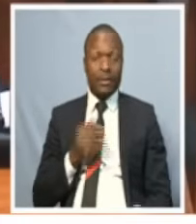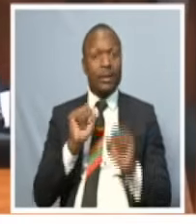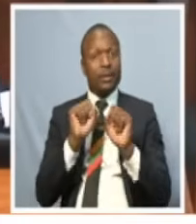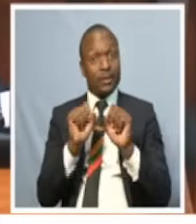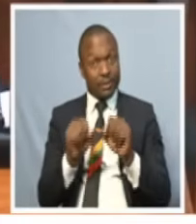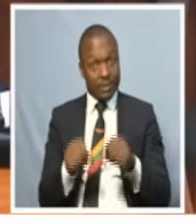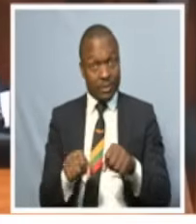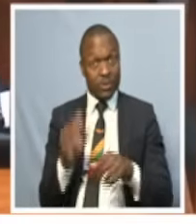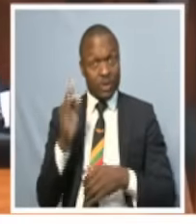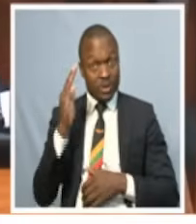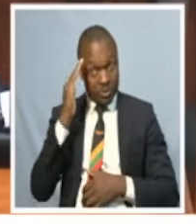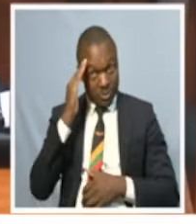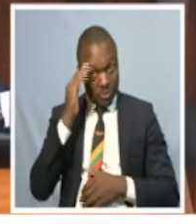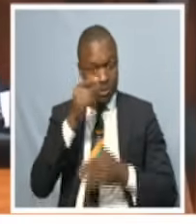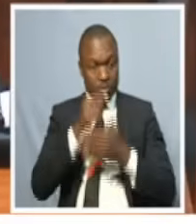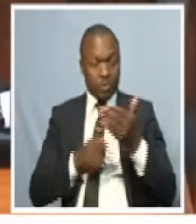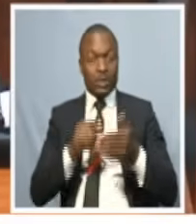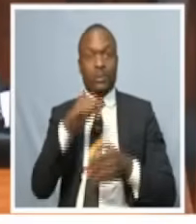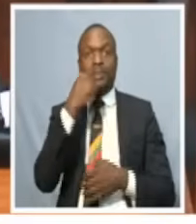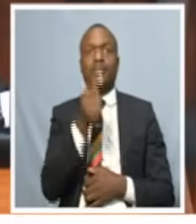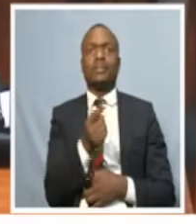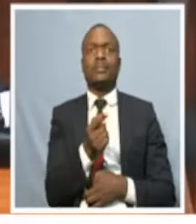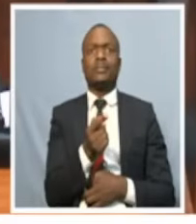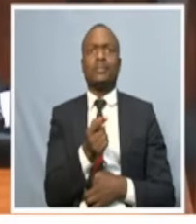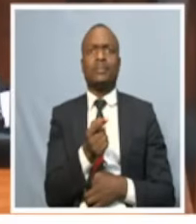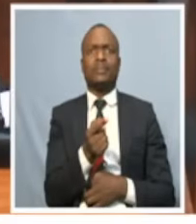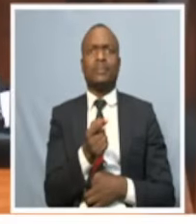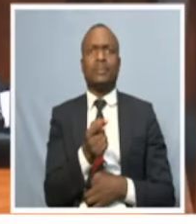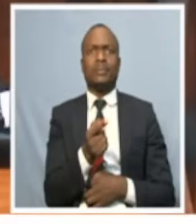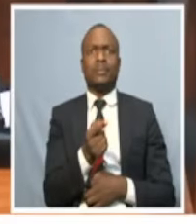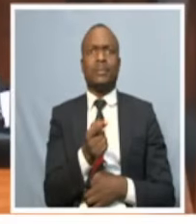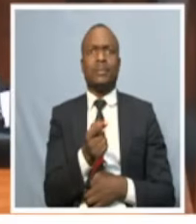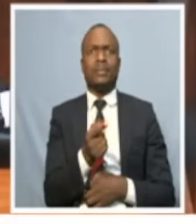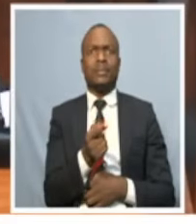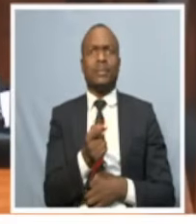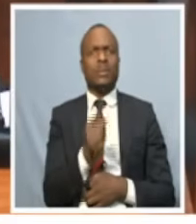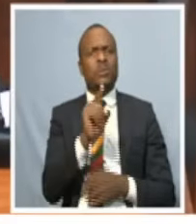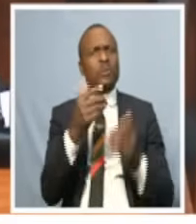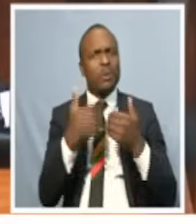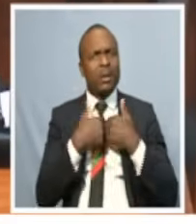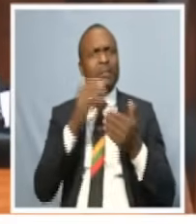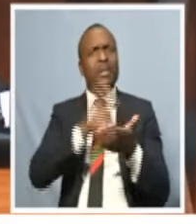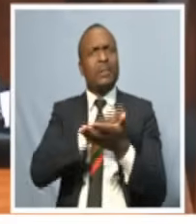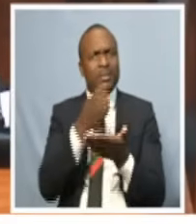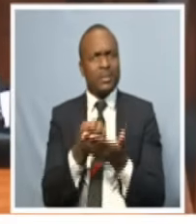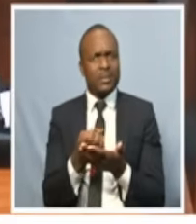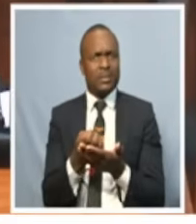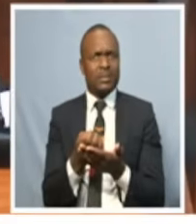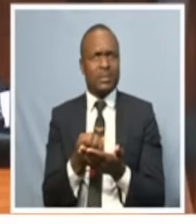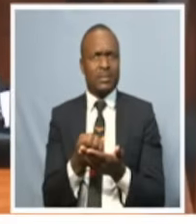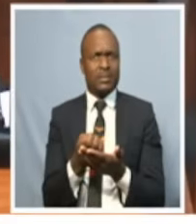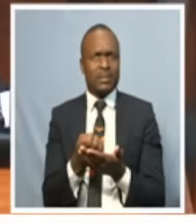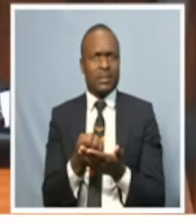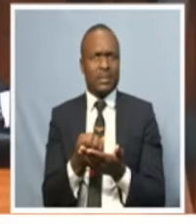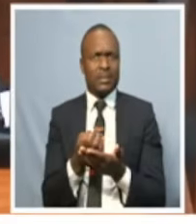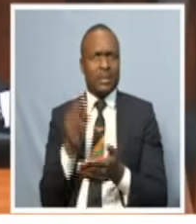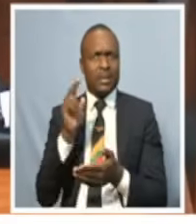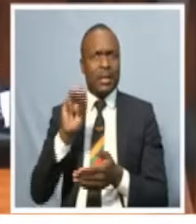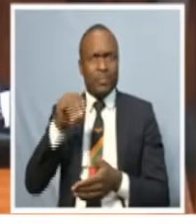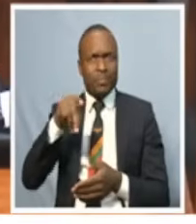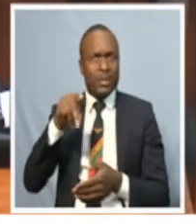can we be mindful of what we are saying? Do we have evidence, Honorable Member for